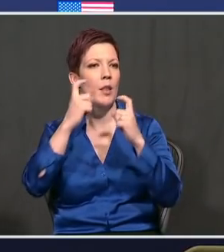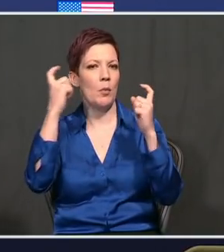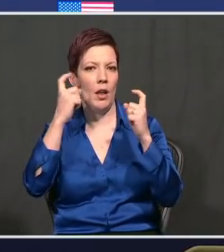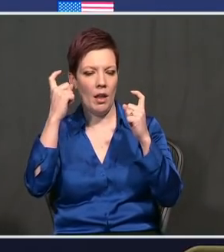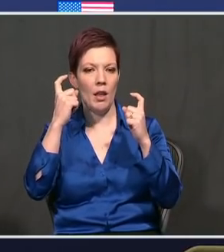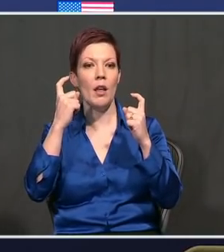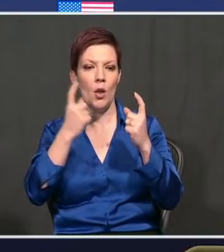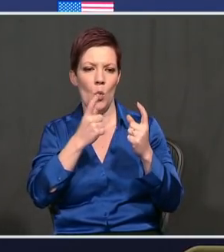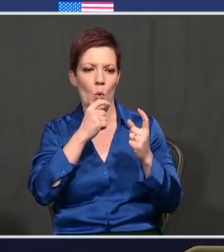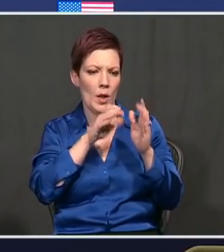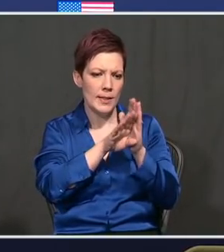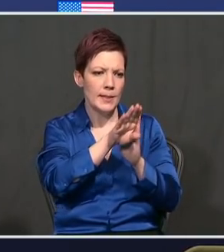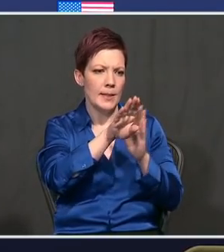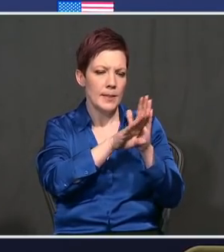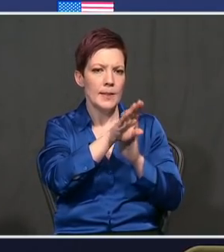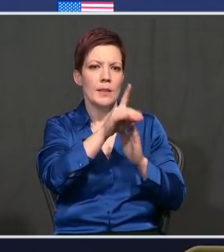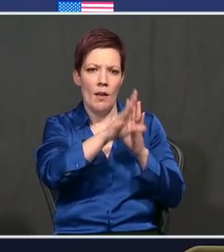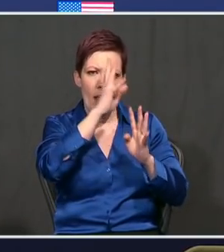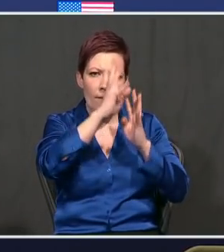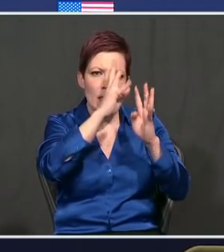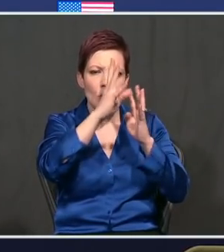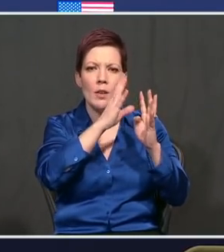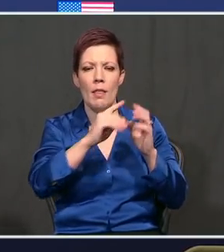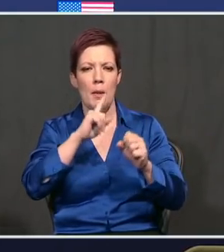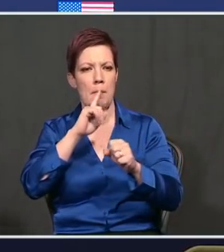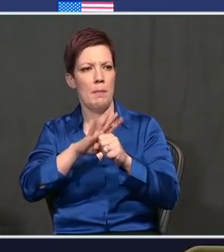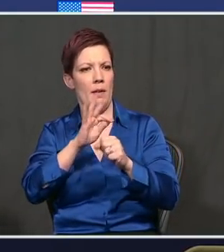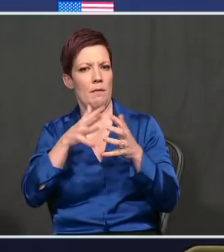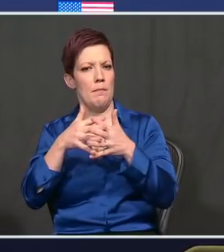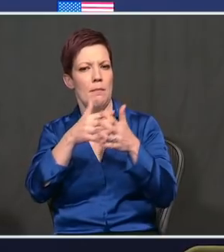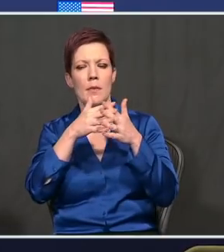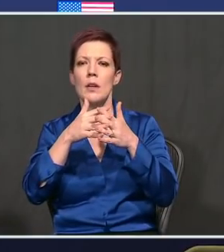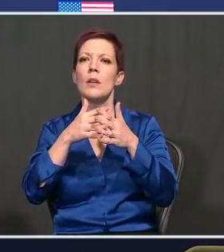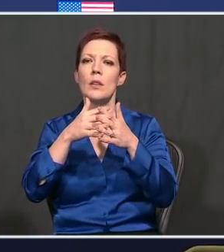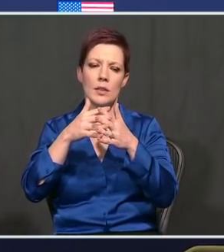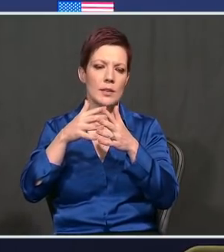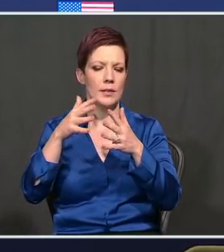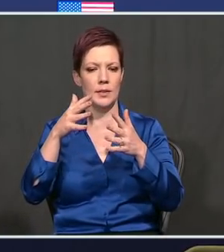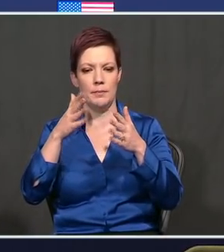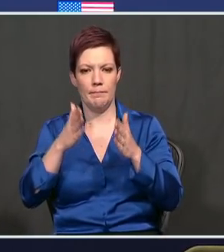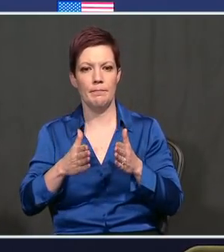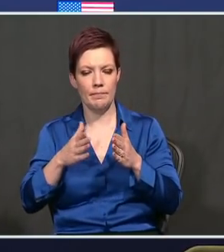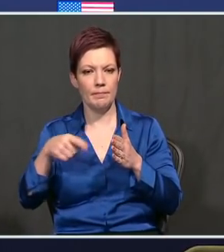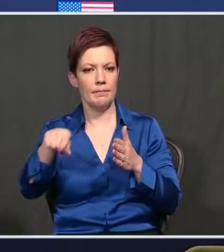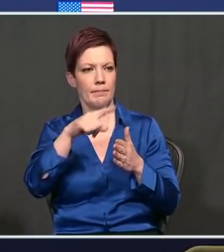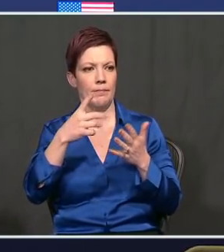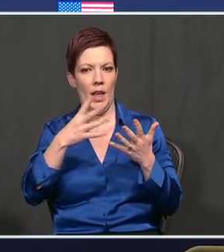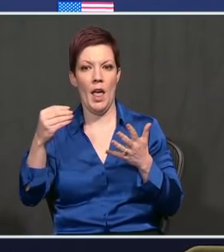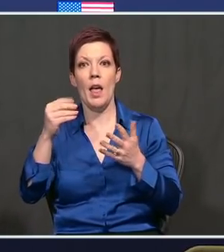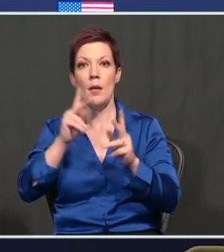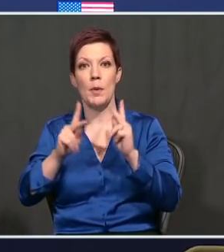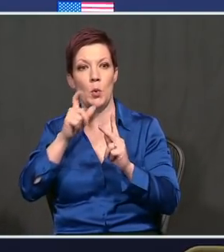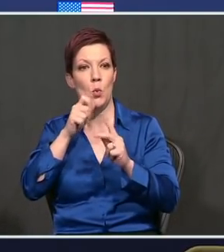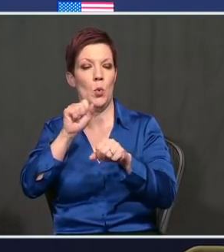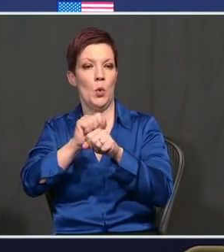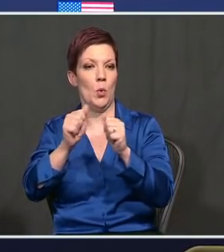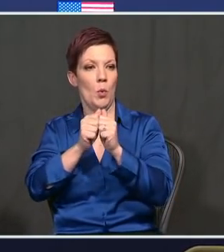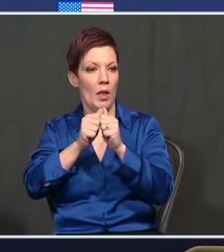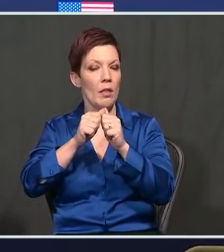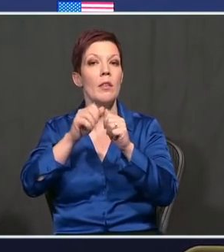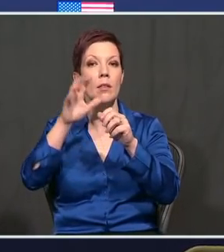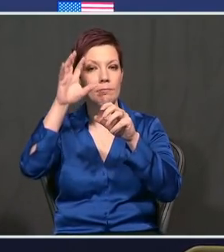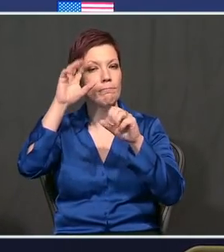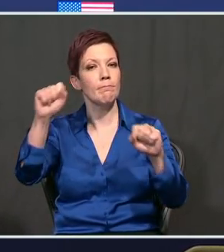innovation, commitment, and the American spirit those working with the Trump administration have demonstrated every step of the way